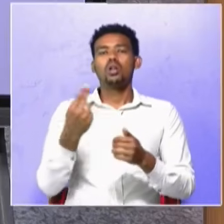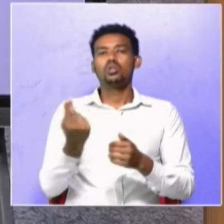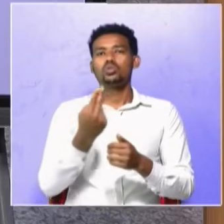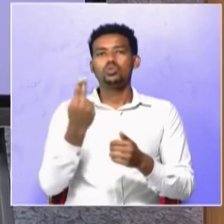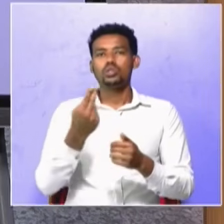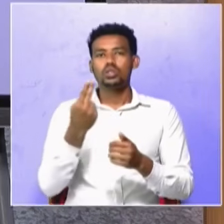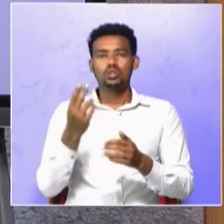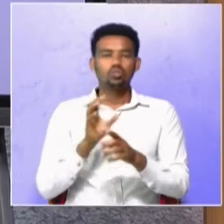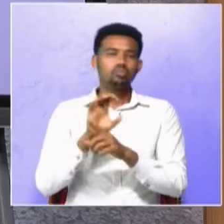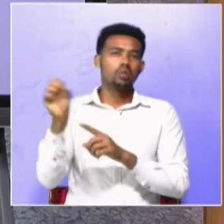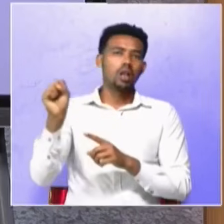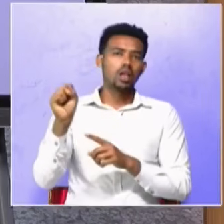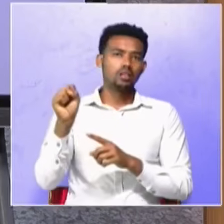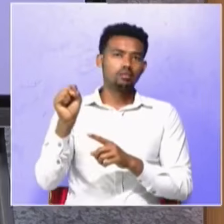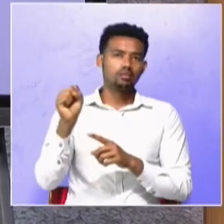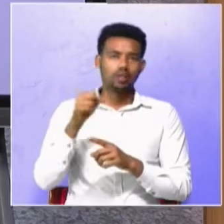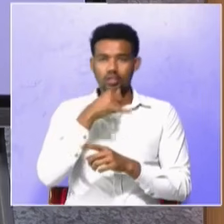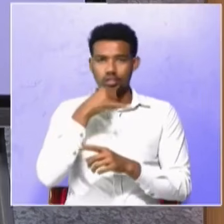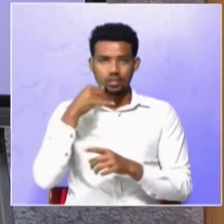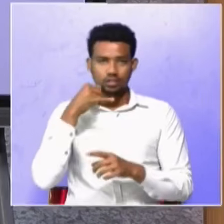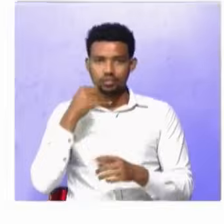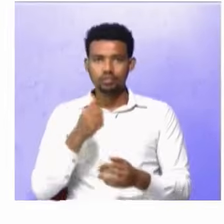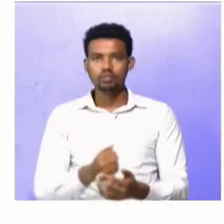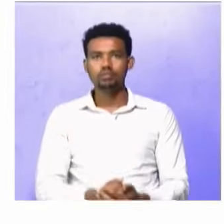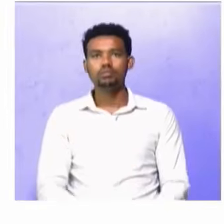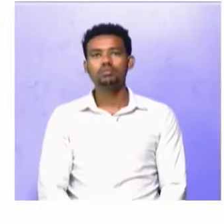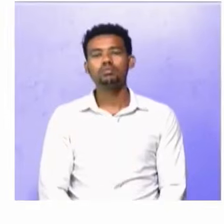superlative adjective. Let us continue.